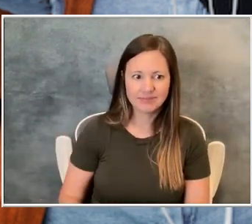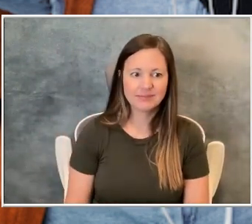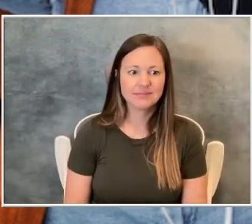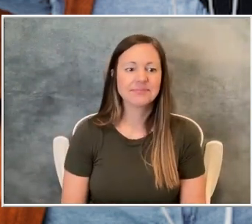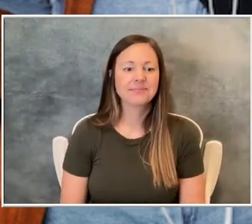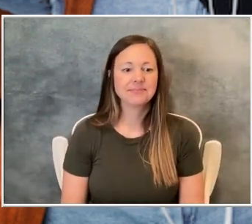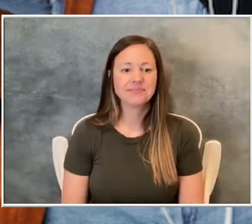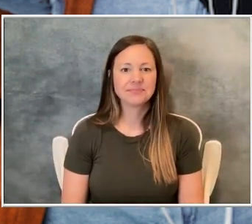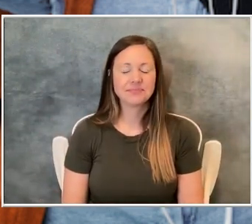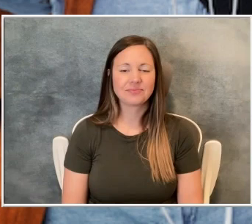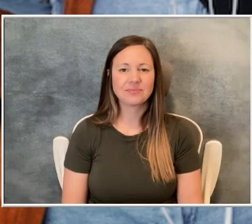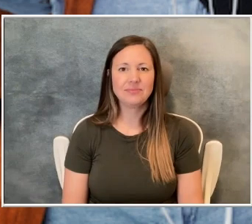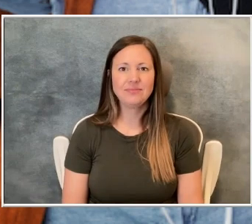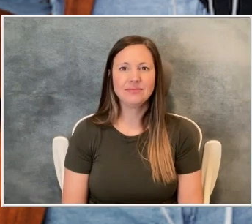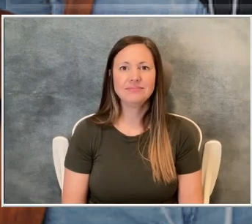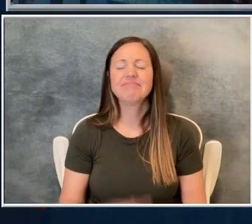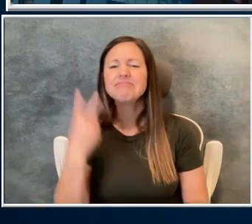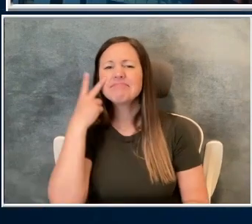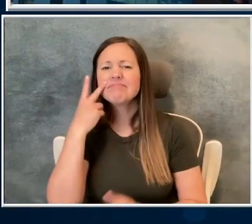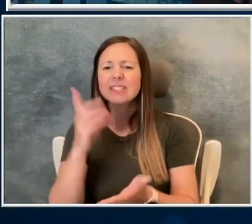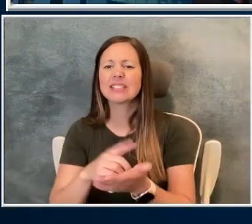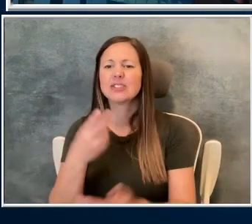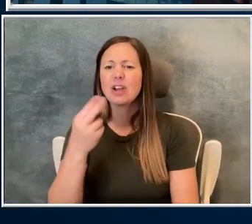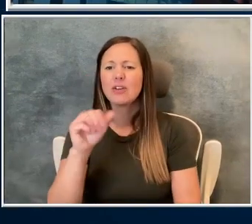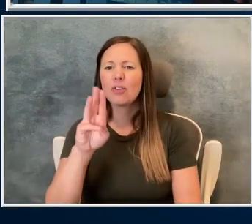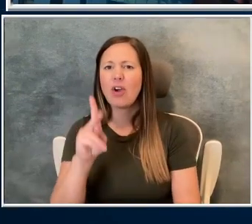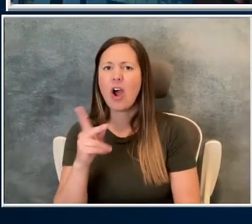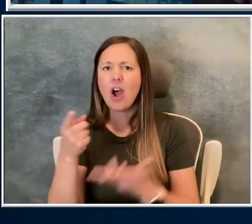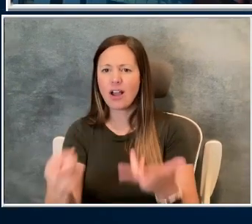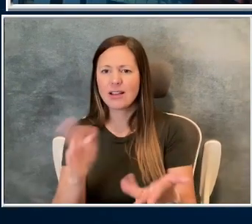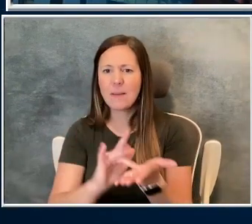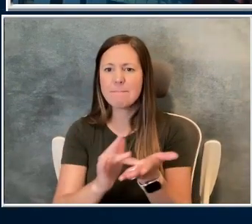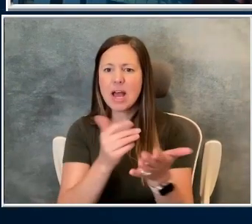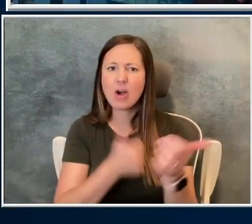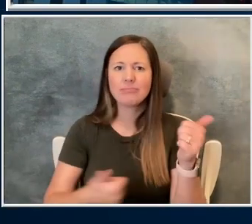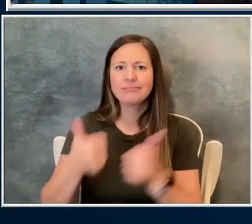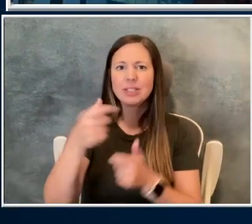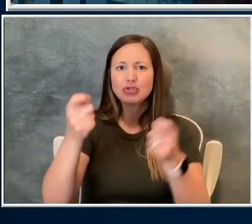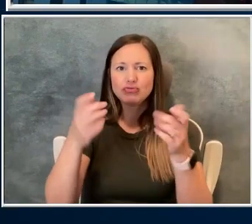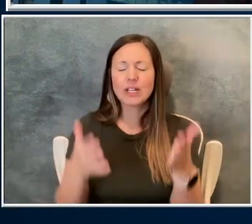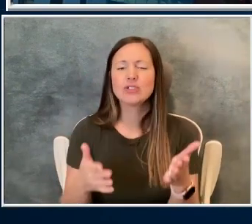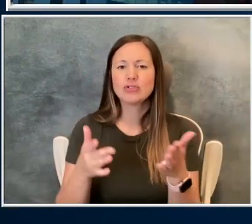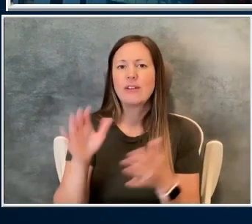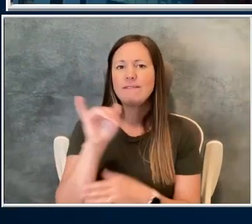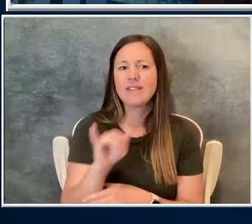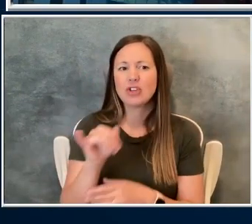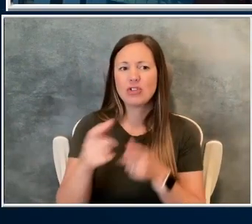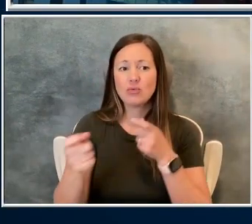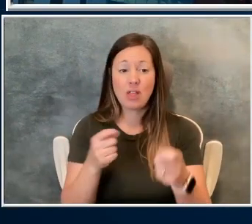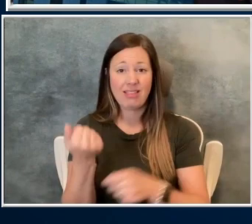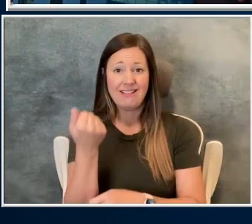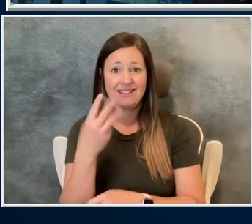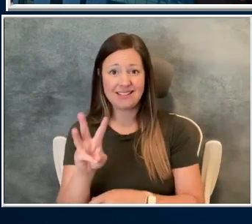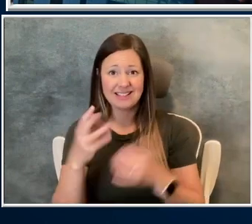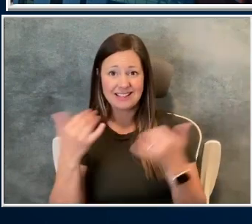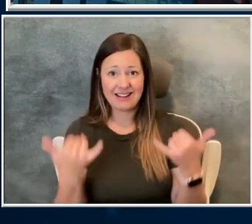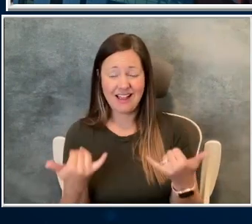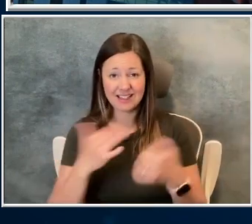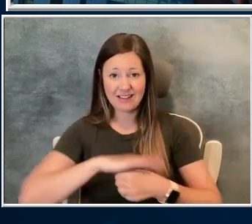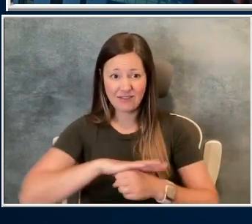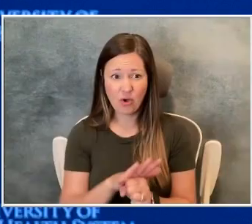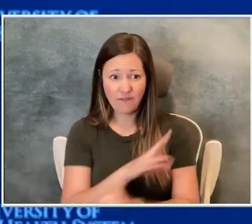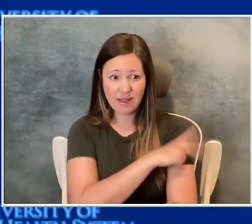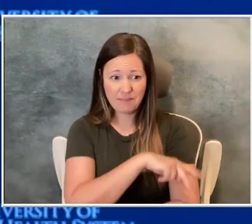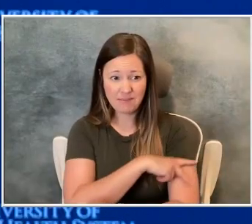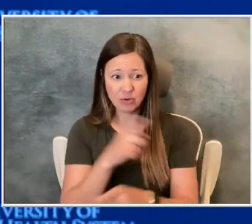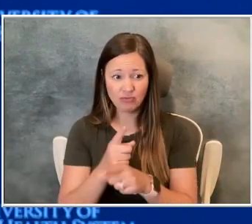screen. Let's check in with Doc Hawk, Medical Director of Infection Prevention and Control on this Friday. We're at 16 active COVID patients. Is that for the week? Is that right? Yeah,